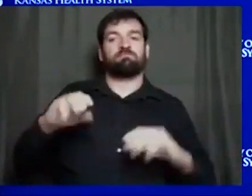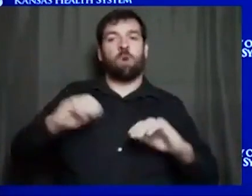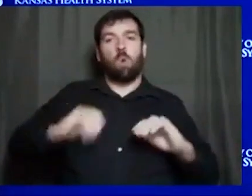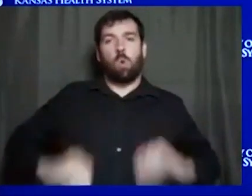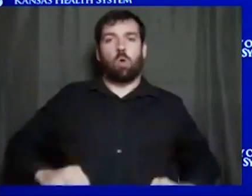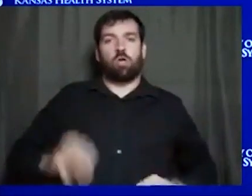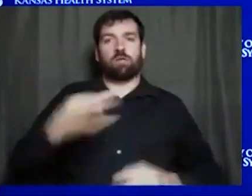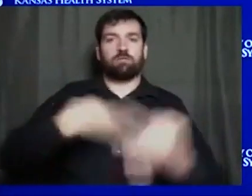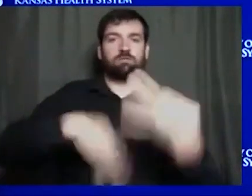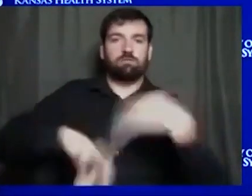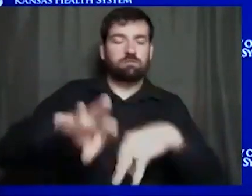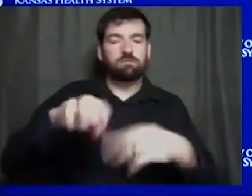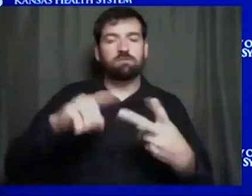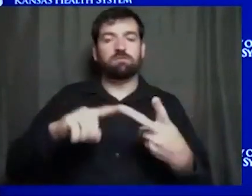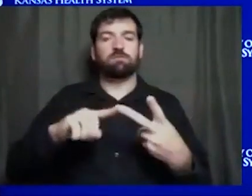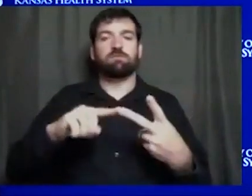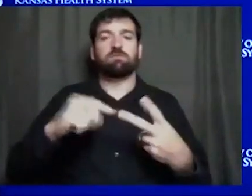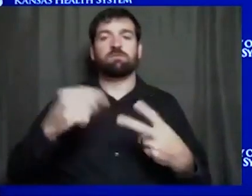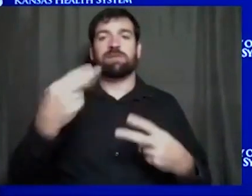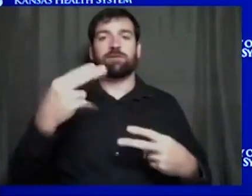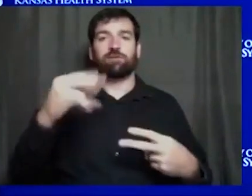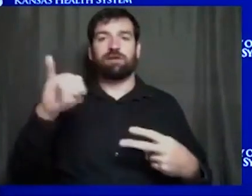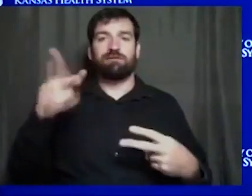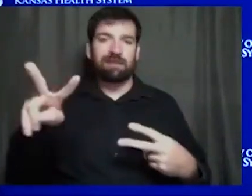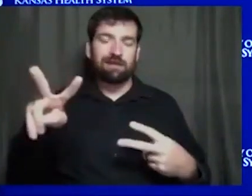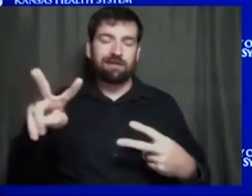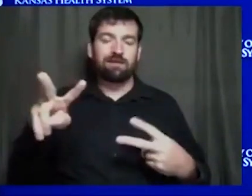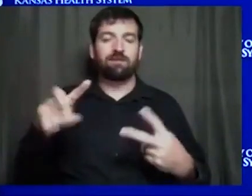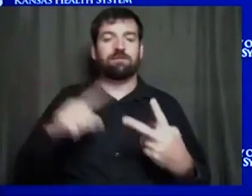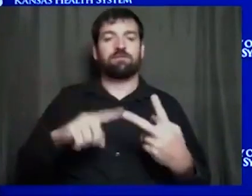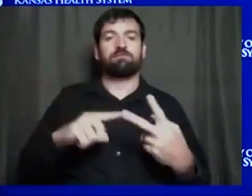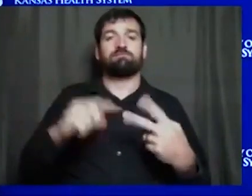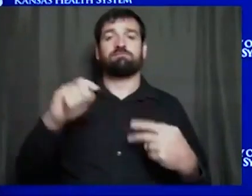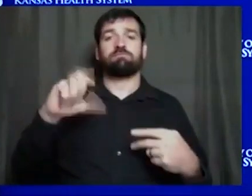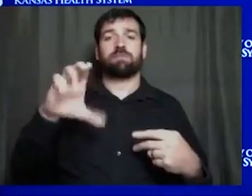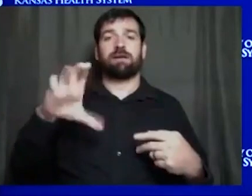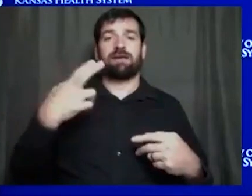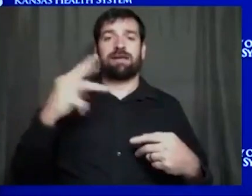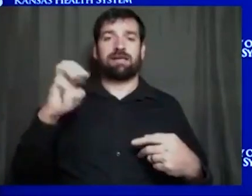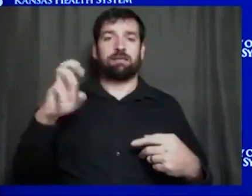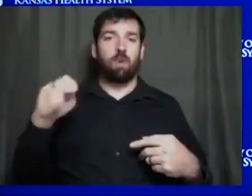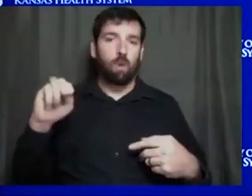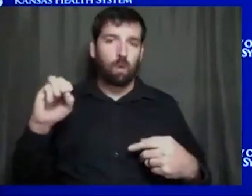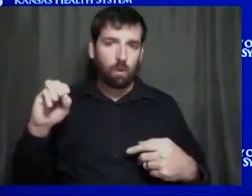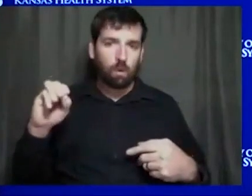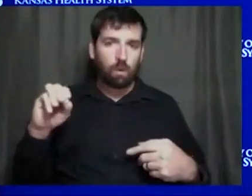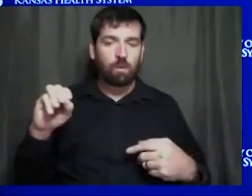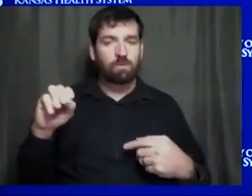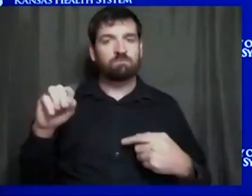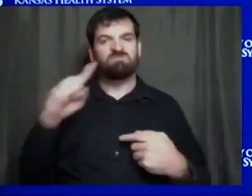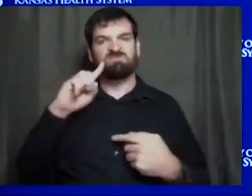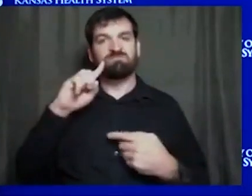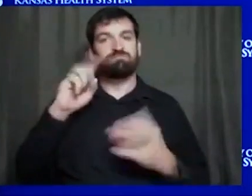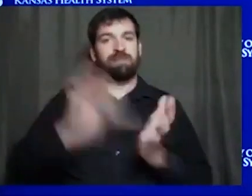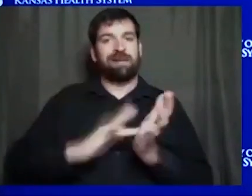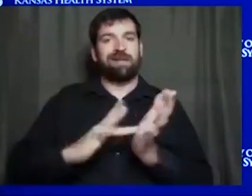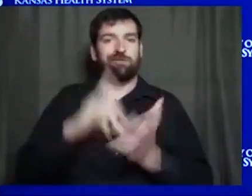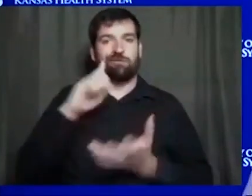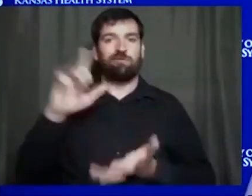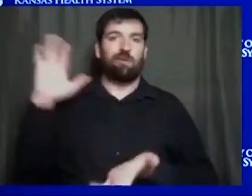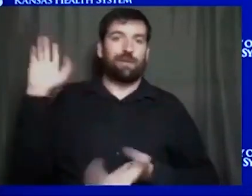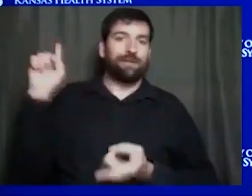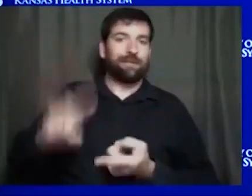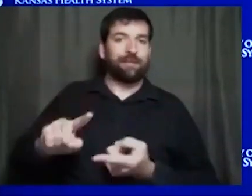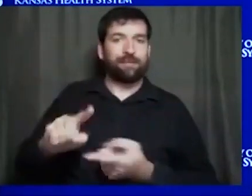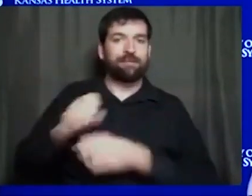untreated HIV, chemotherapy, people who are on other medications to reduce their immune response. So we only have the best data about that, and